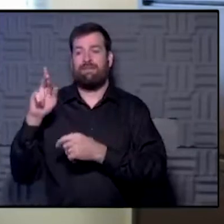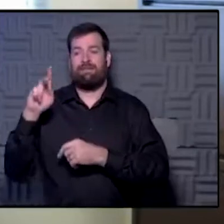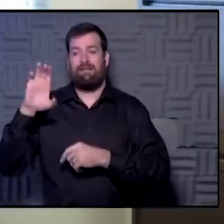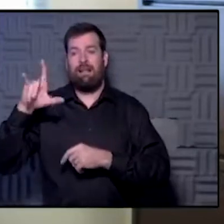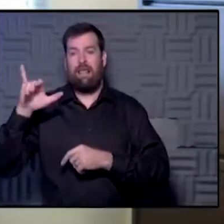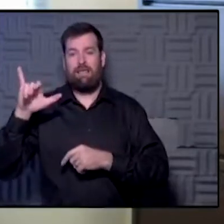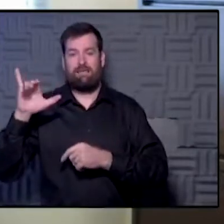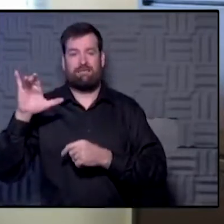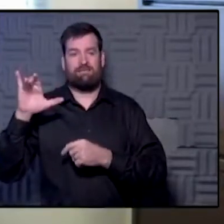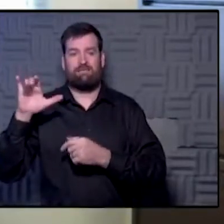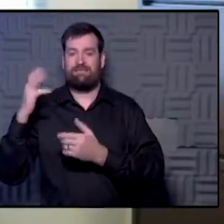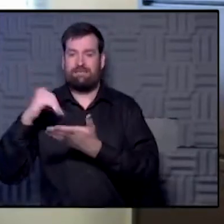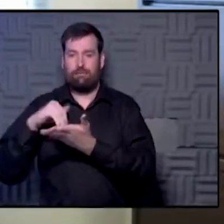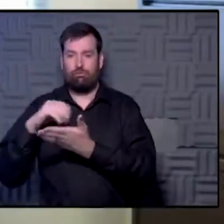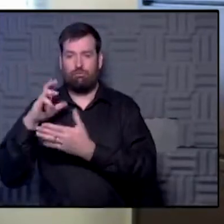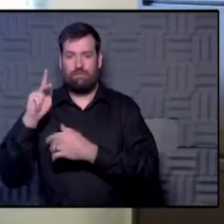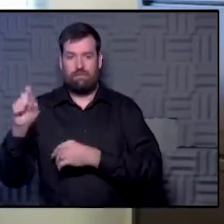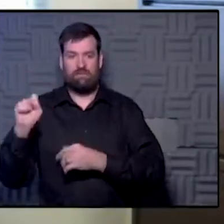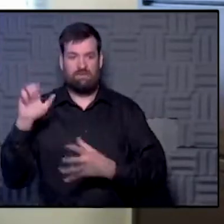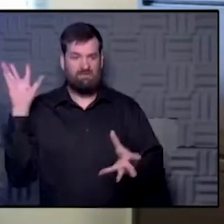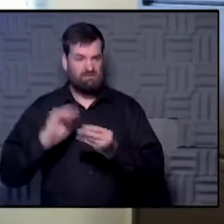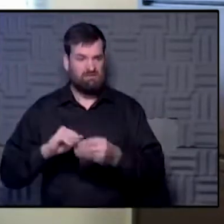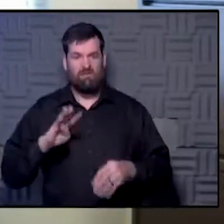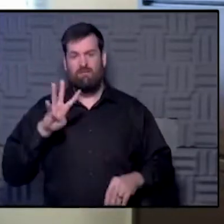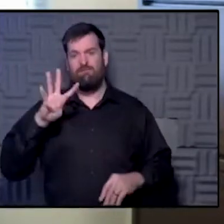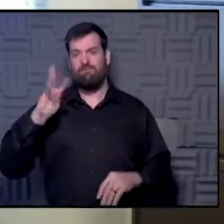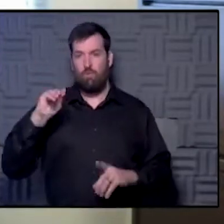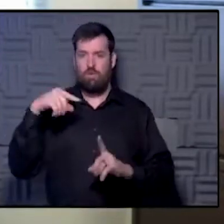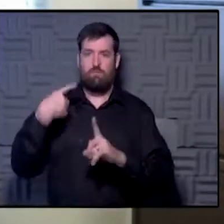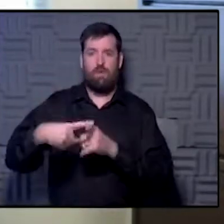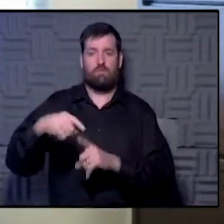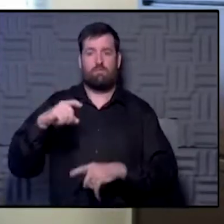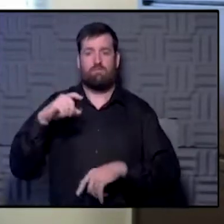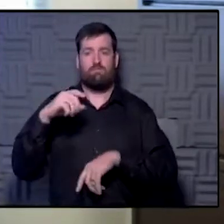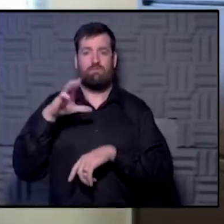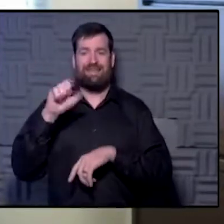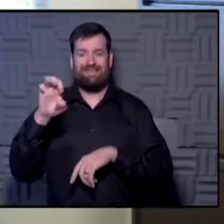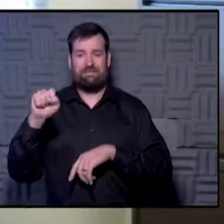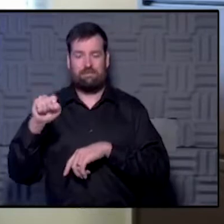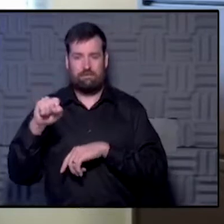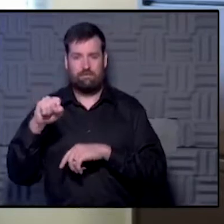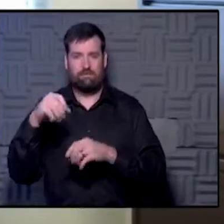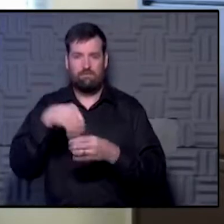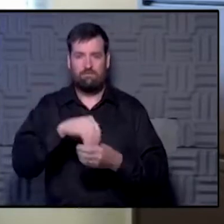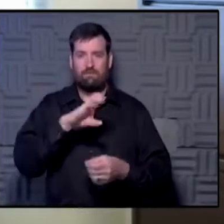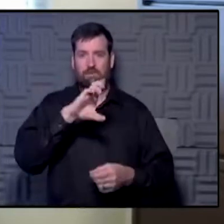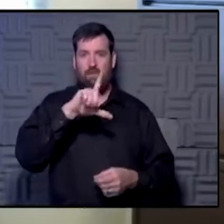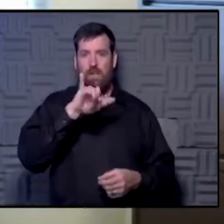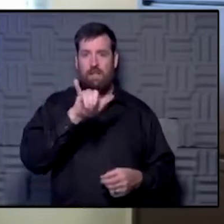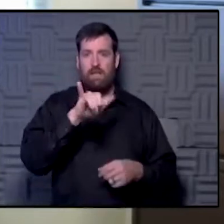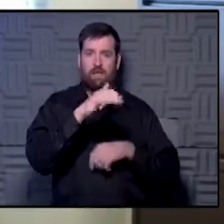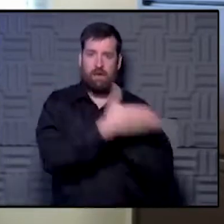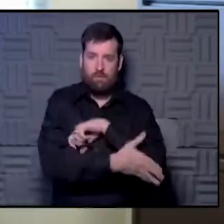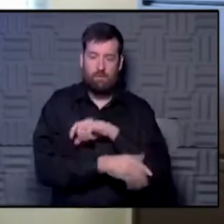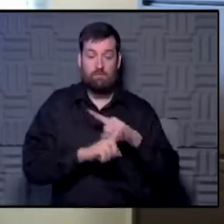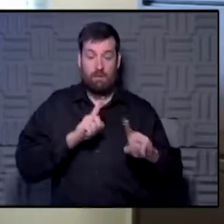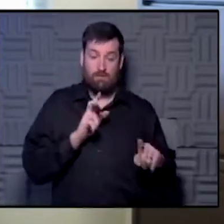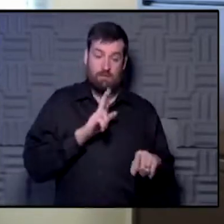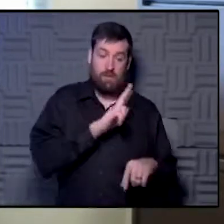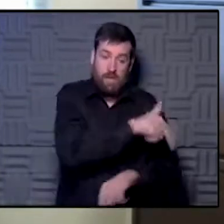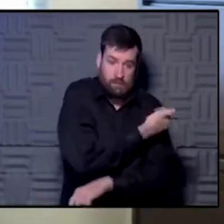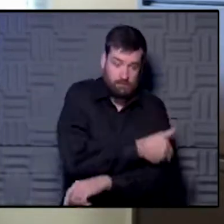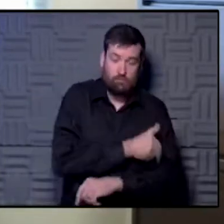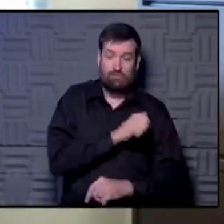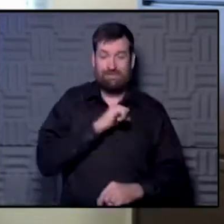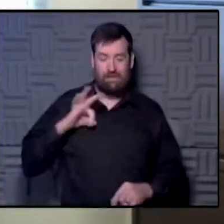So to date, there's only been 40 positive cases within Clay County, but our hospital and our staff have taken this very